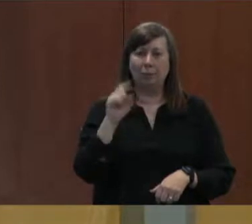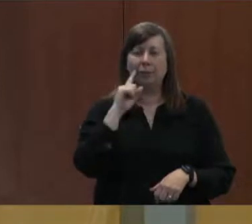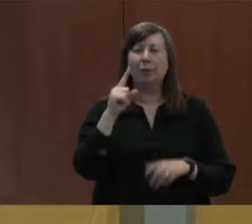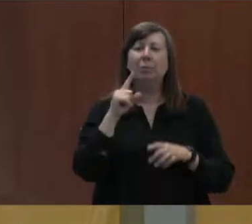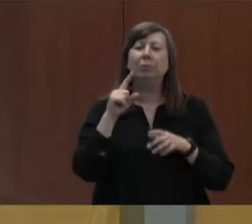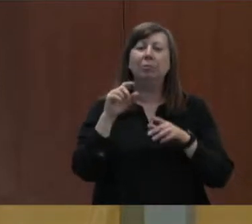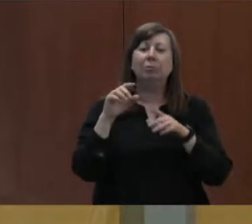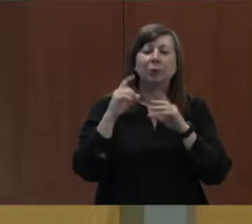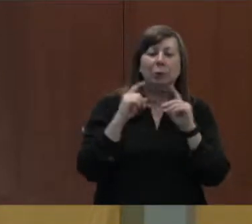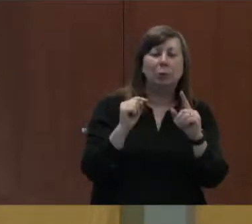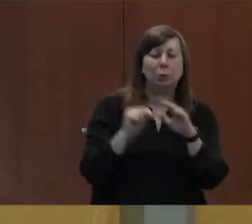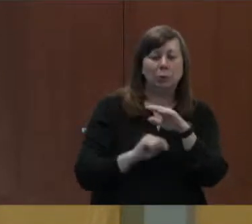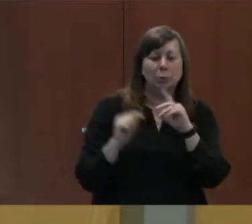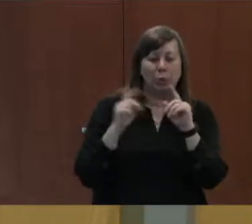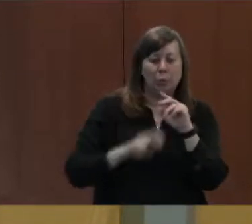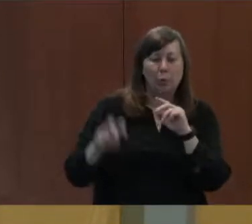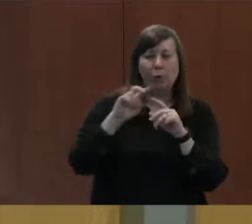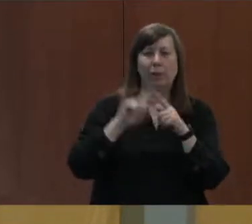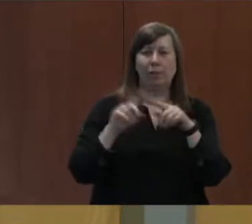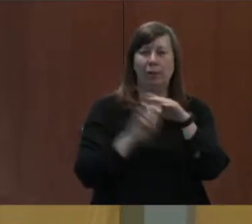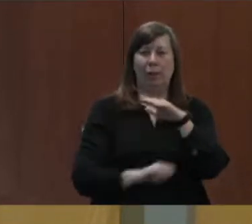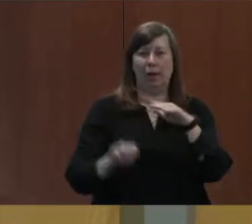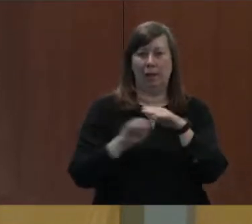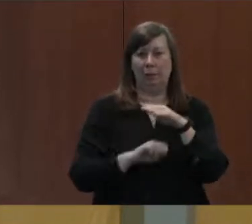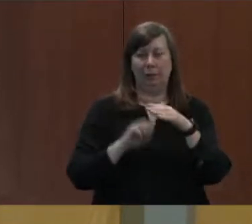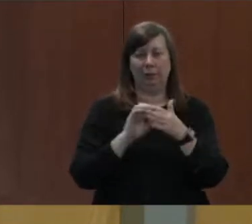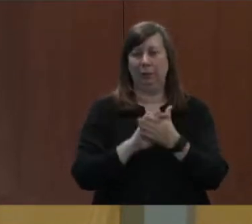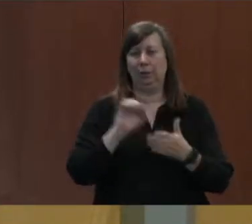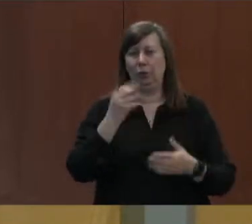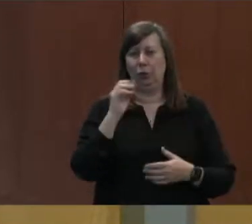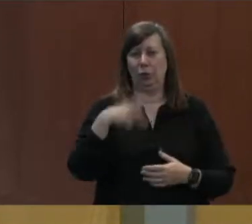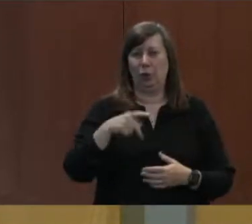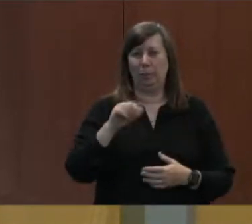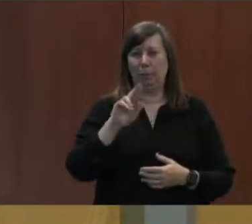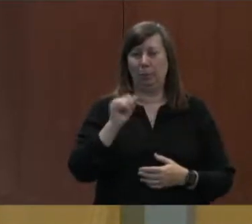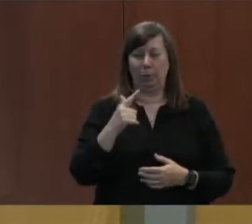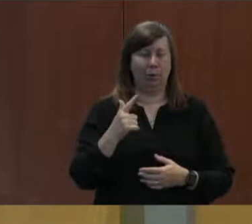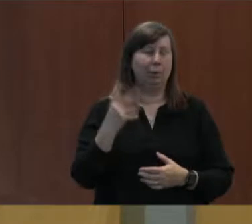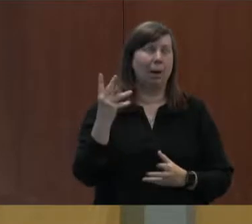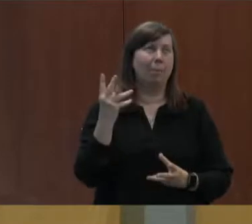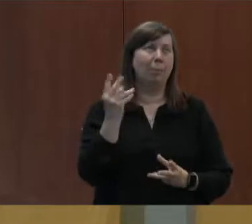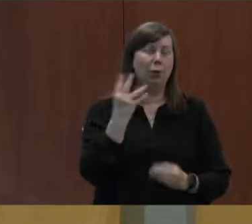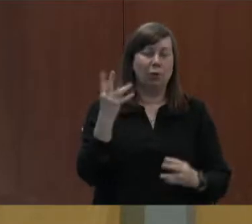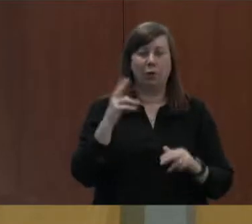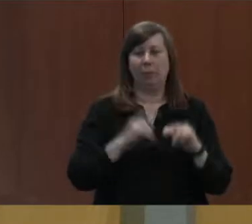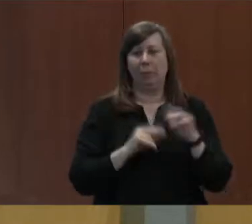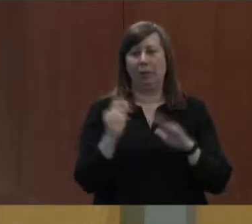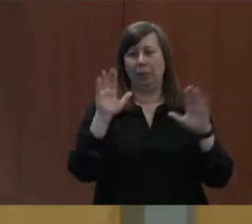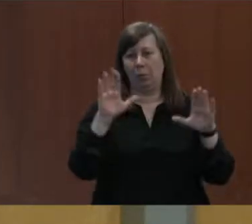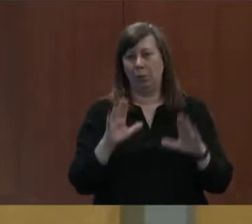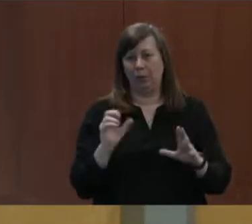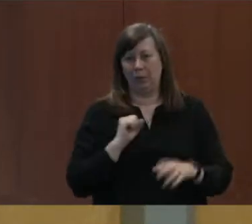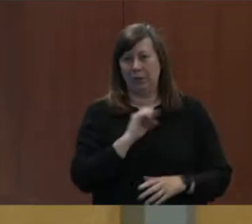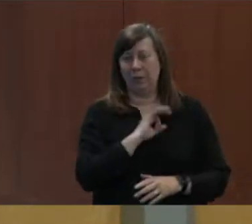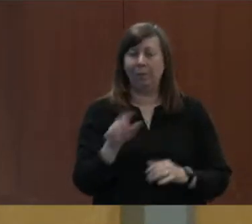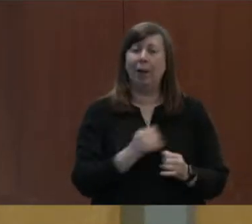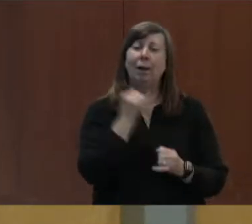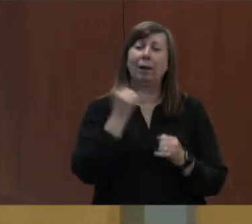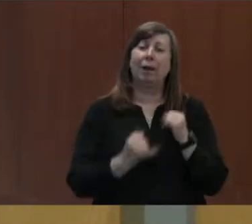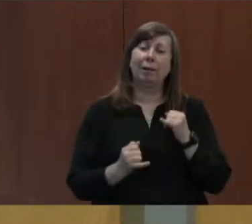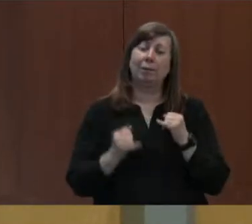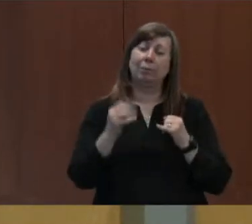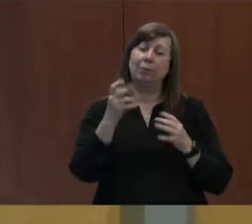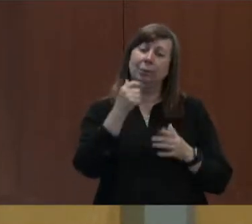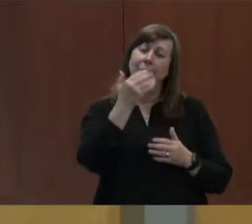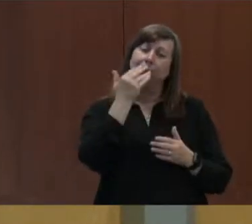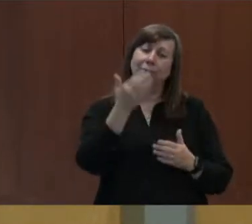new Sharpsburg Elementary. It is a beautiful building and has a wonderful staff. And lastly, I want